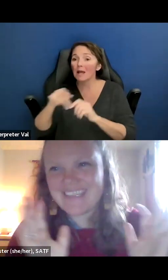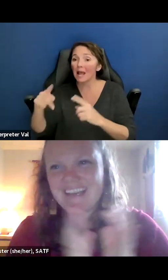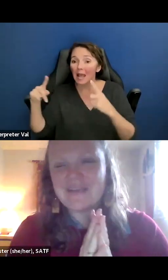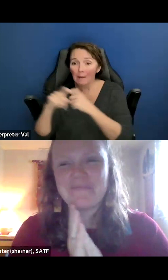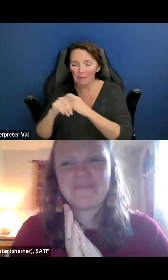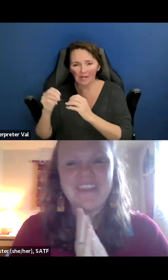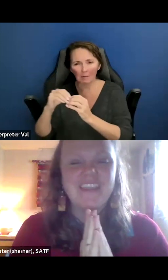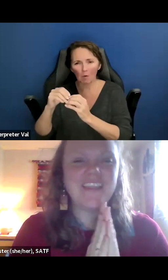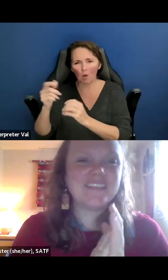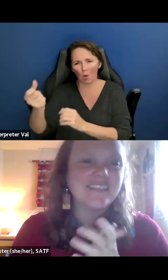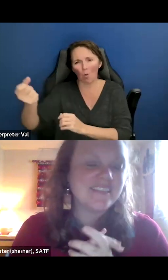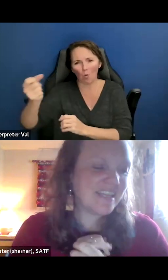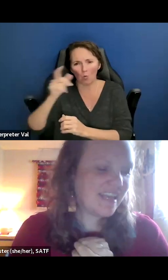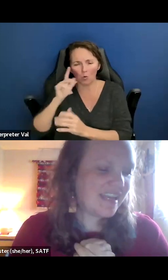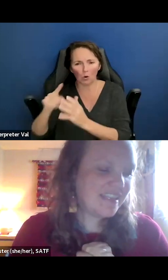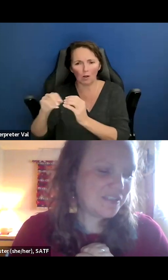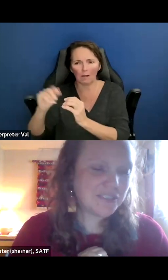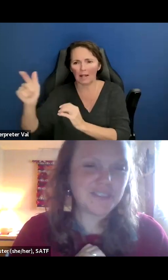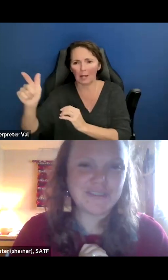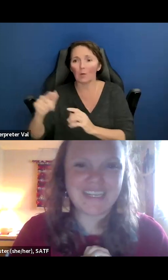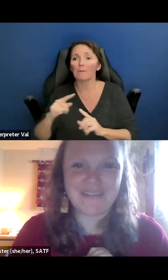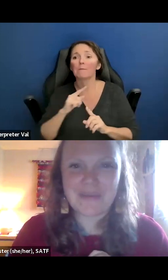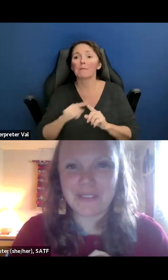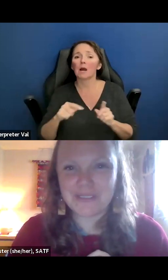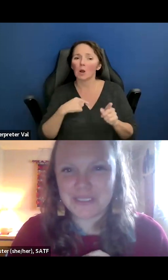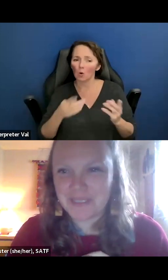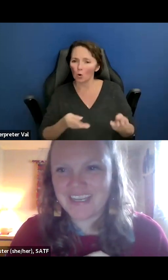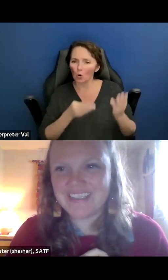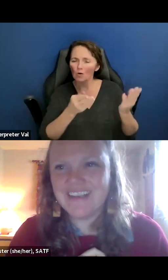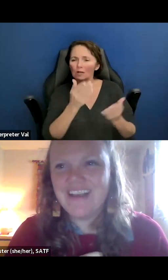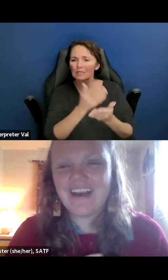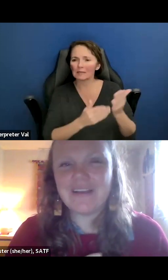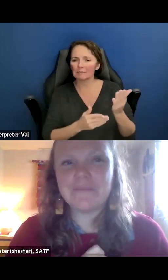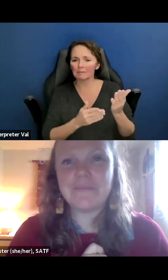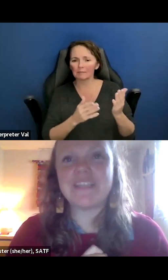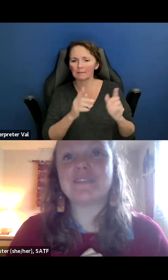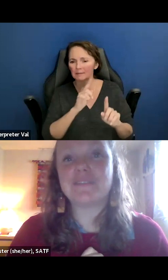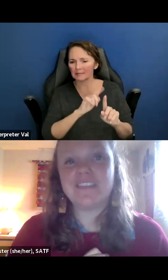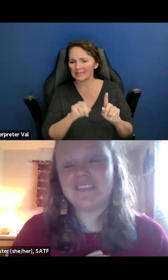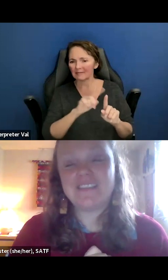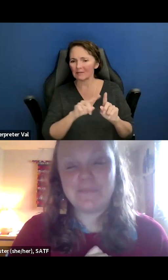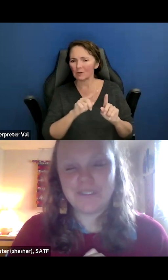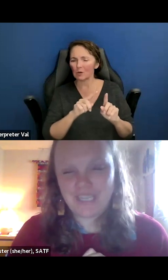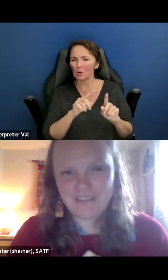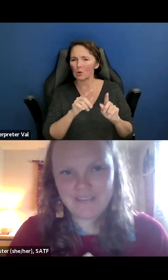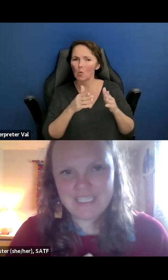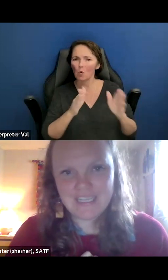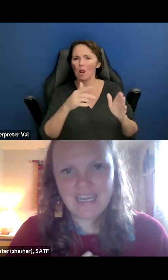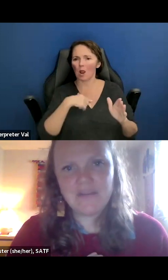complexities that exist. Again, highly encourage you to check out that partnership guide because it does a